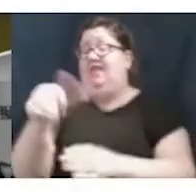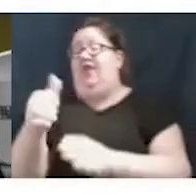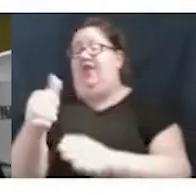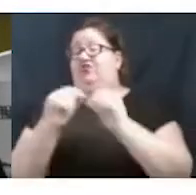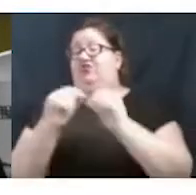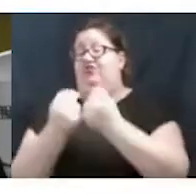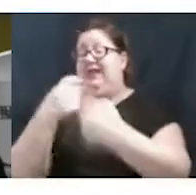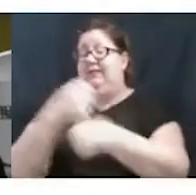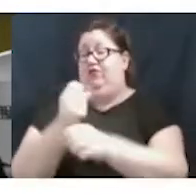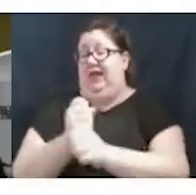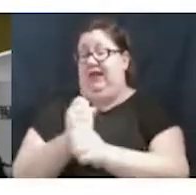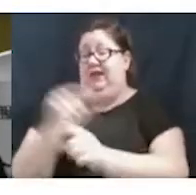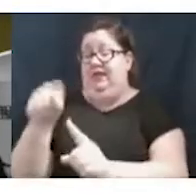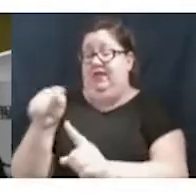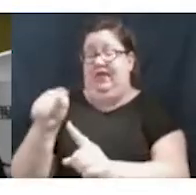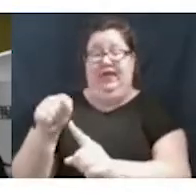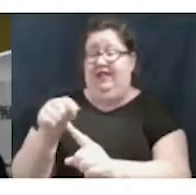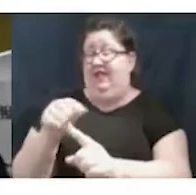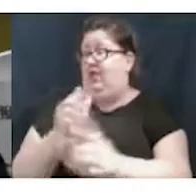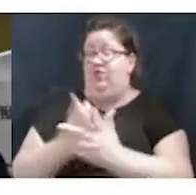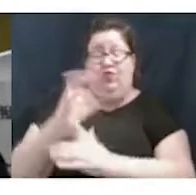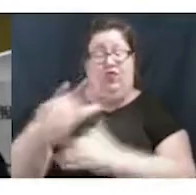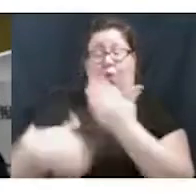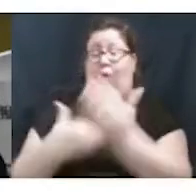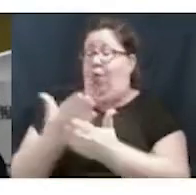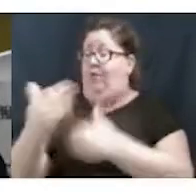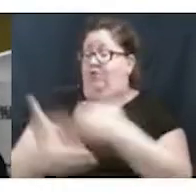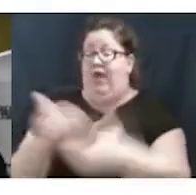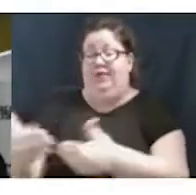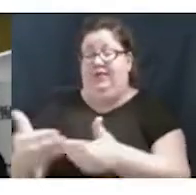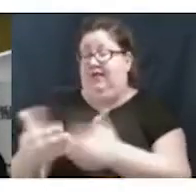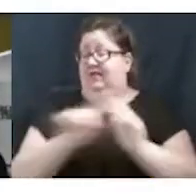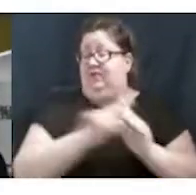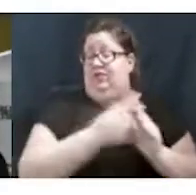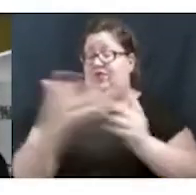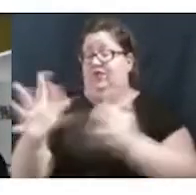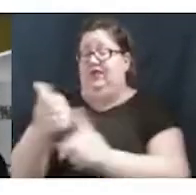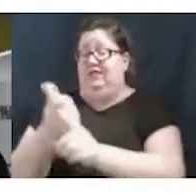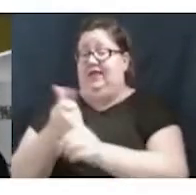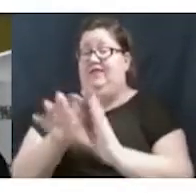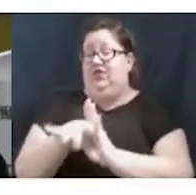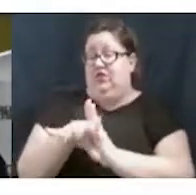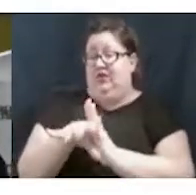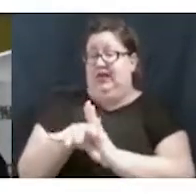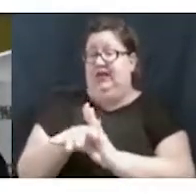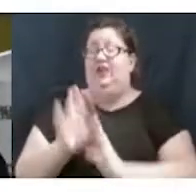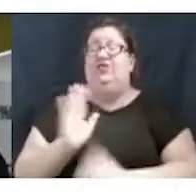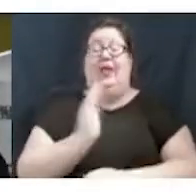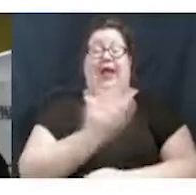they're going, through the whole process and shooting. So, for example, the Our Town